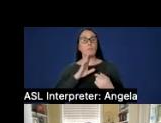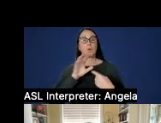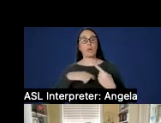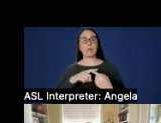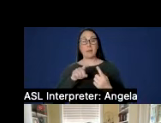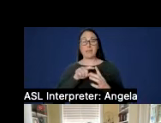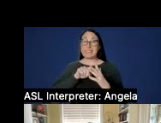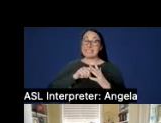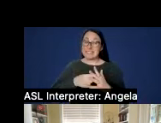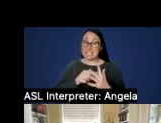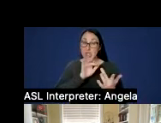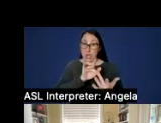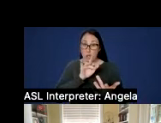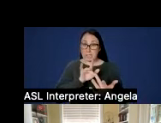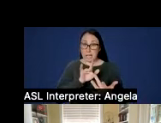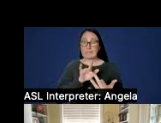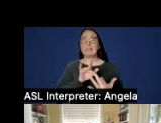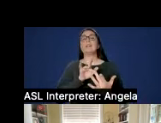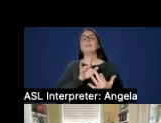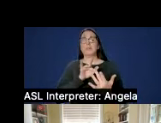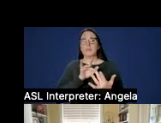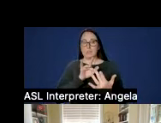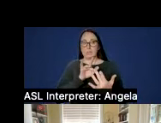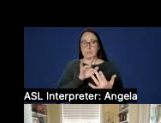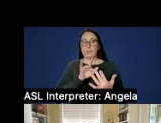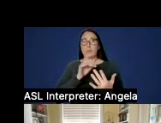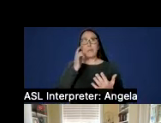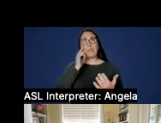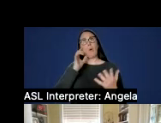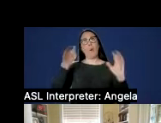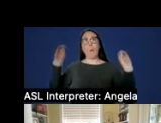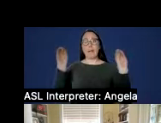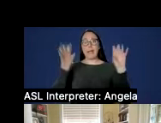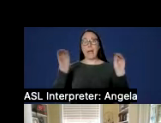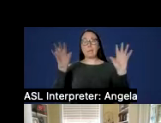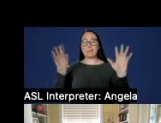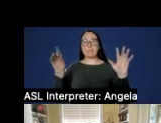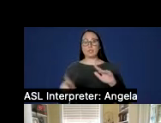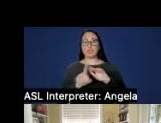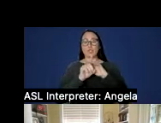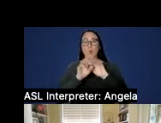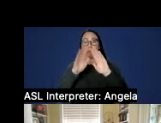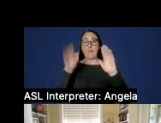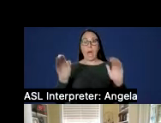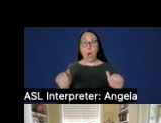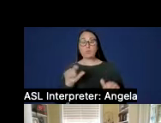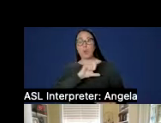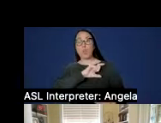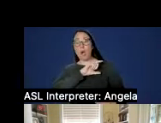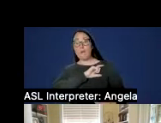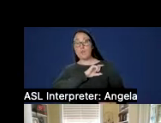contact, I think sometimes we think, oh, an ambulance is going to come to the house, or, law enforcement will be